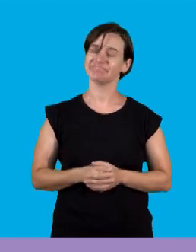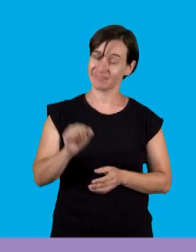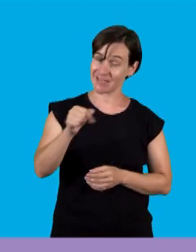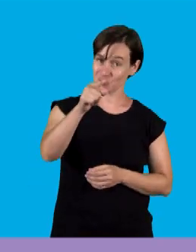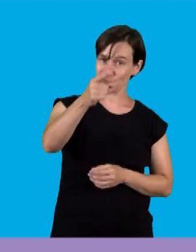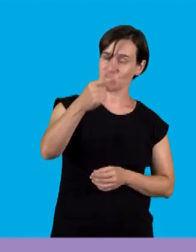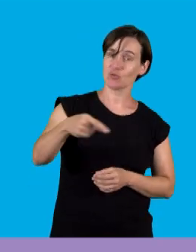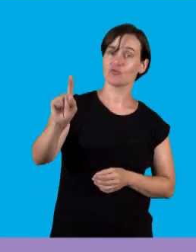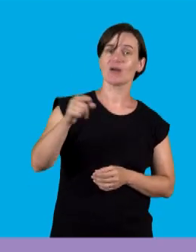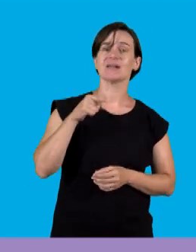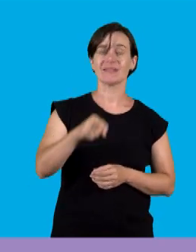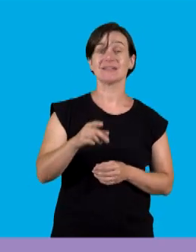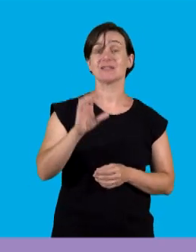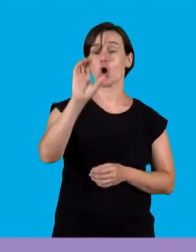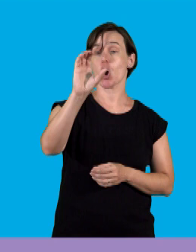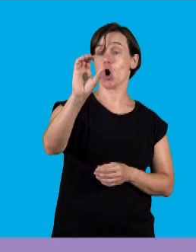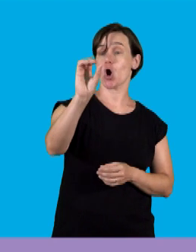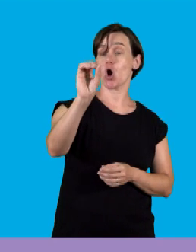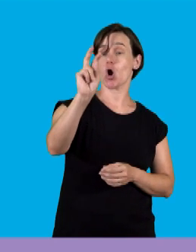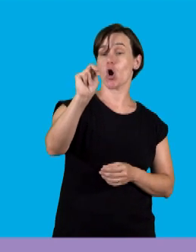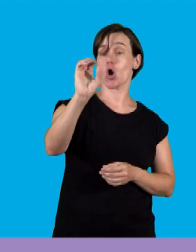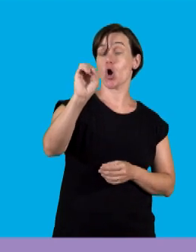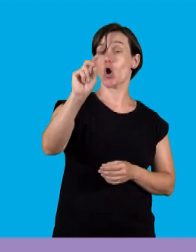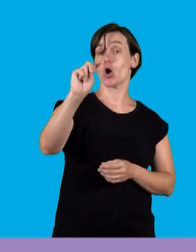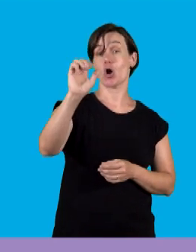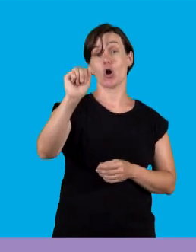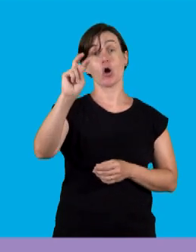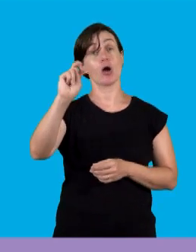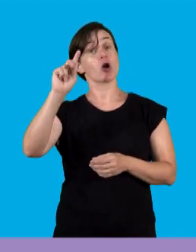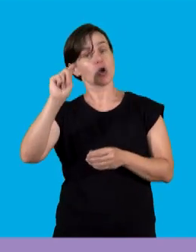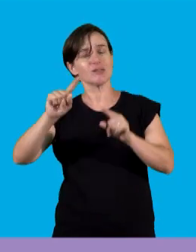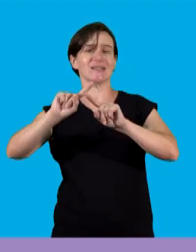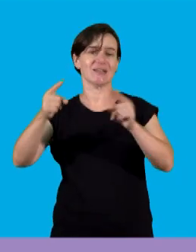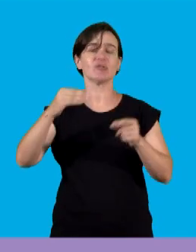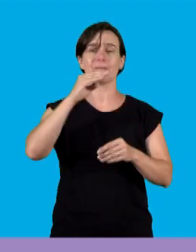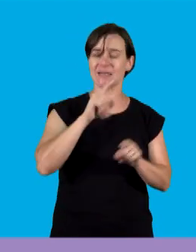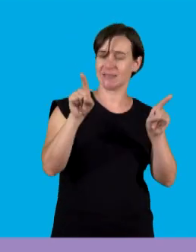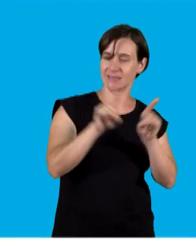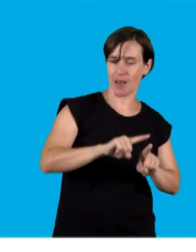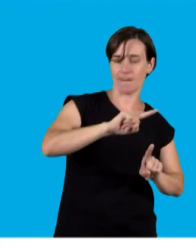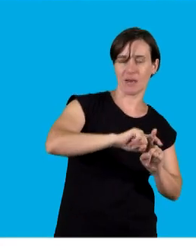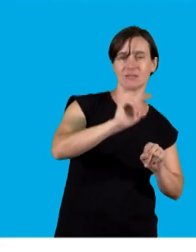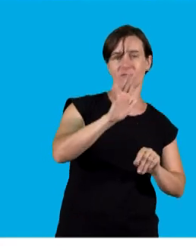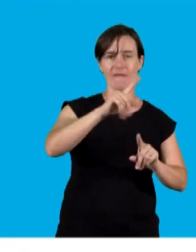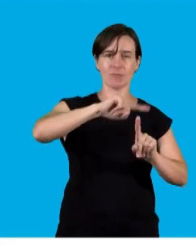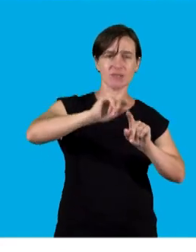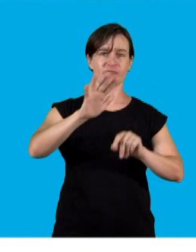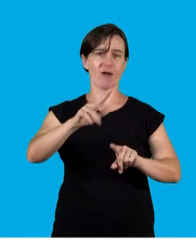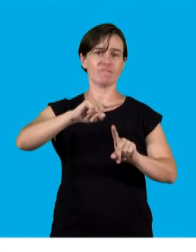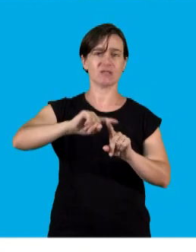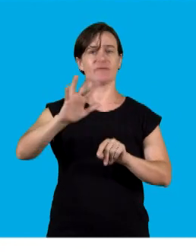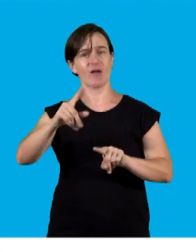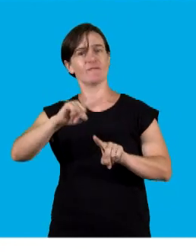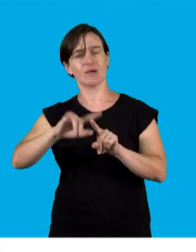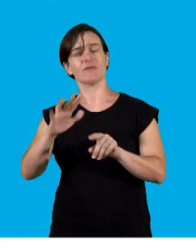you remembered well, this is the constant difference. So as we can see, there is a constant difference that is being added